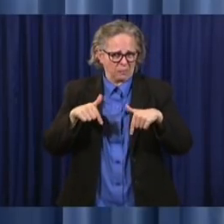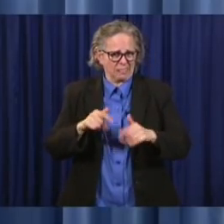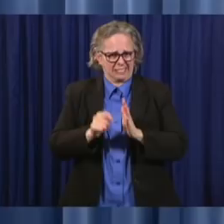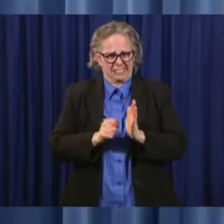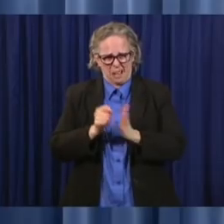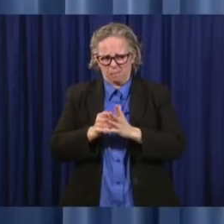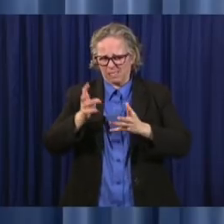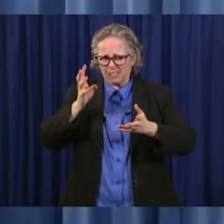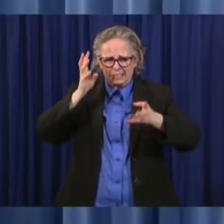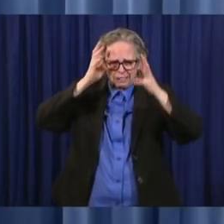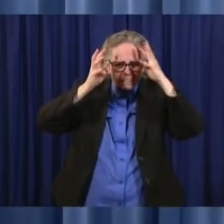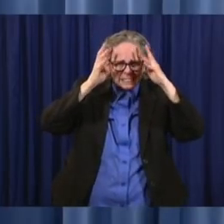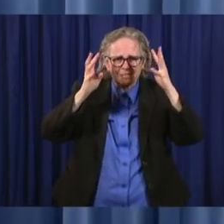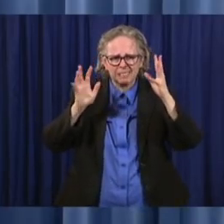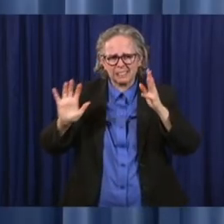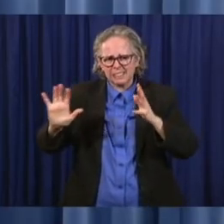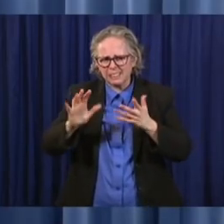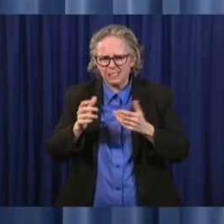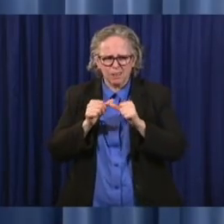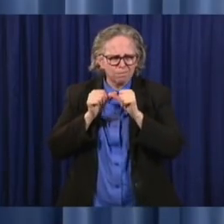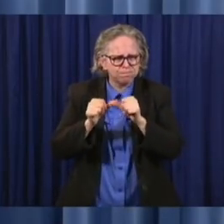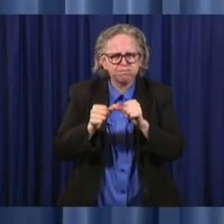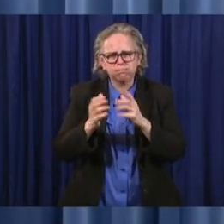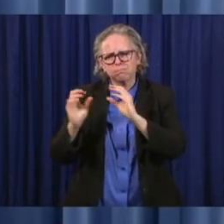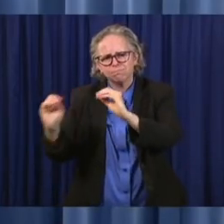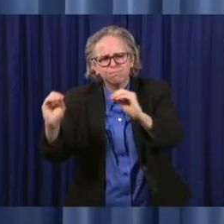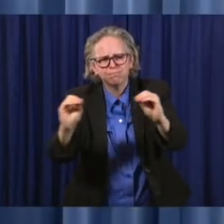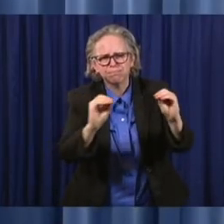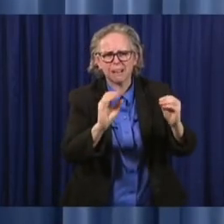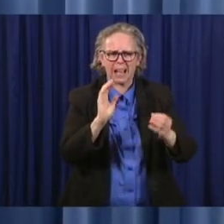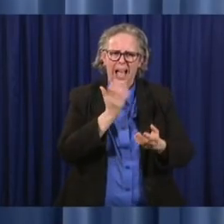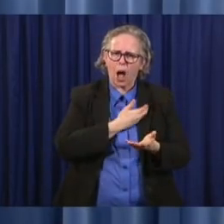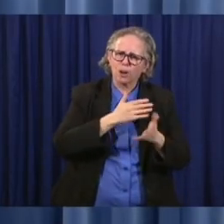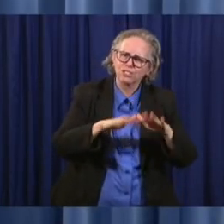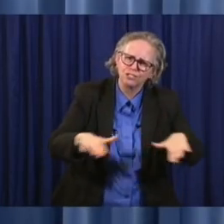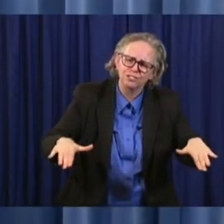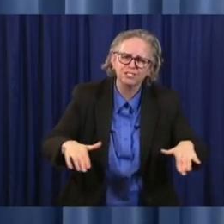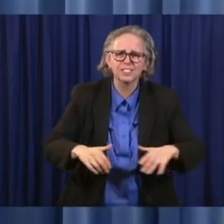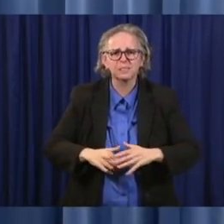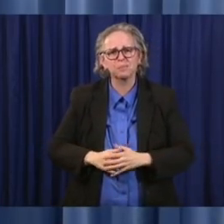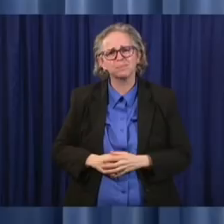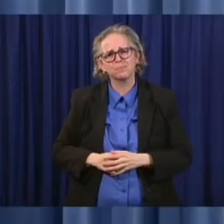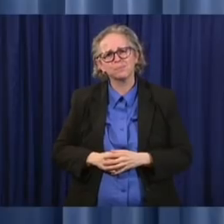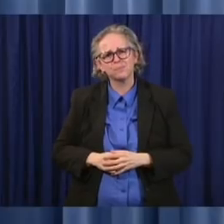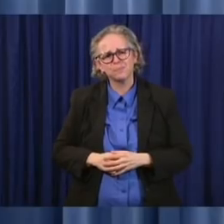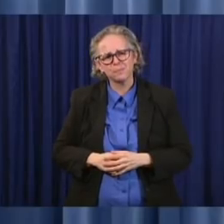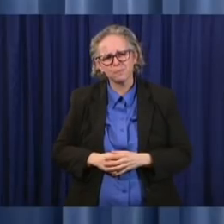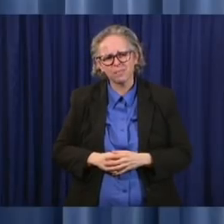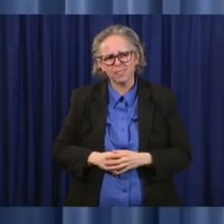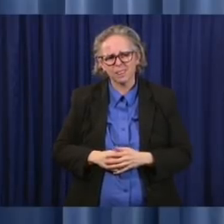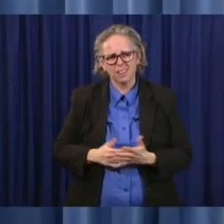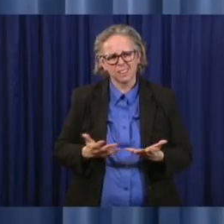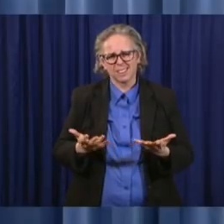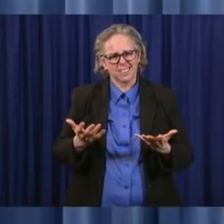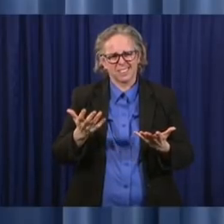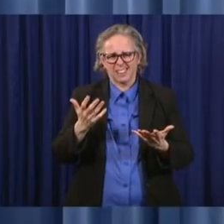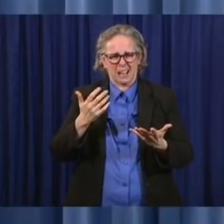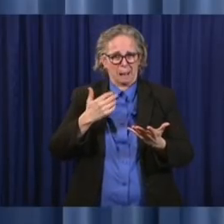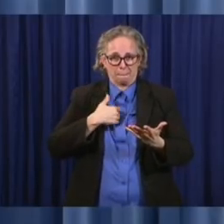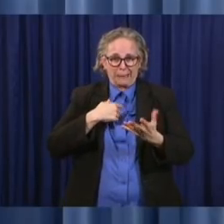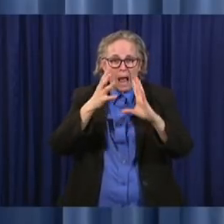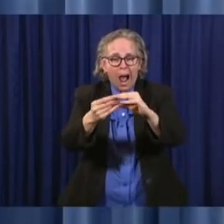you've been so creative in continuing to educate our young kids. Words are really insufficient